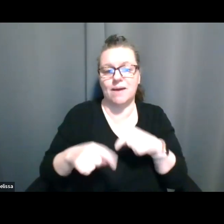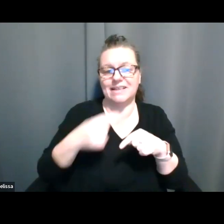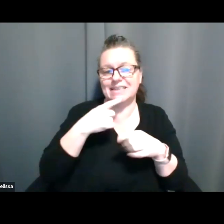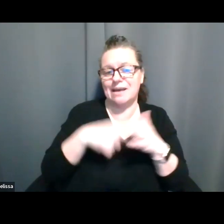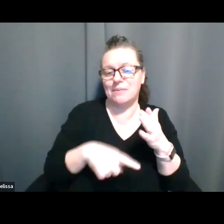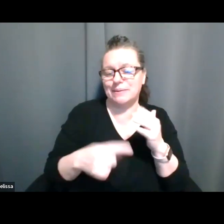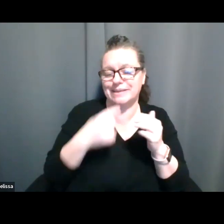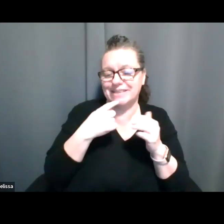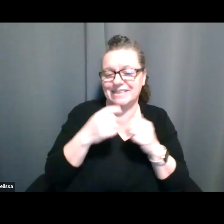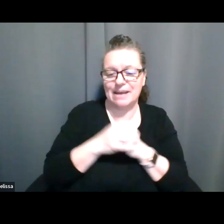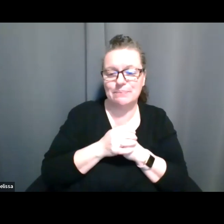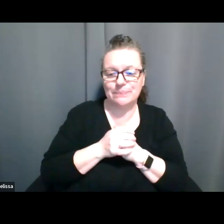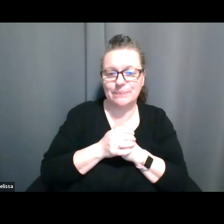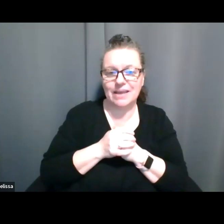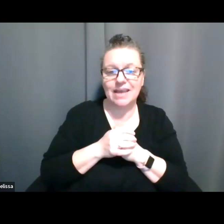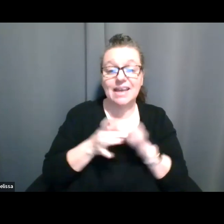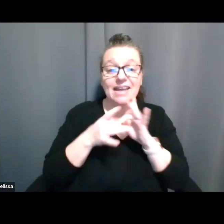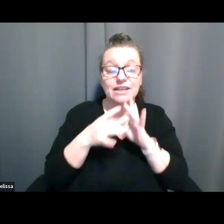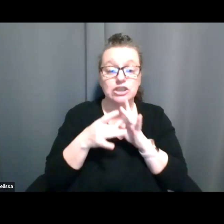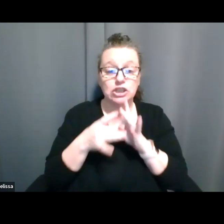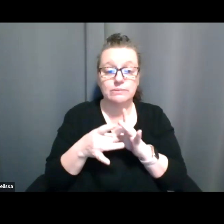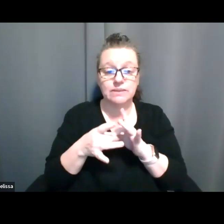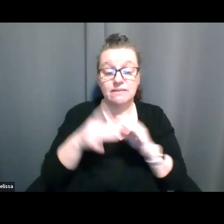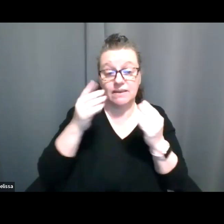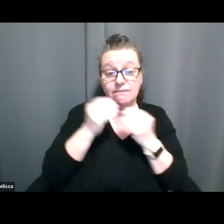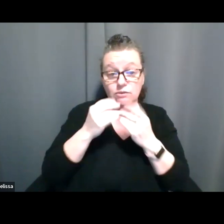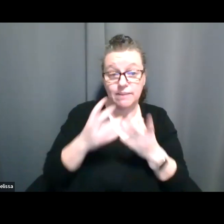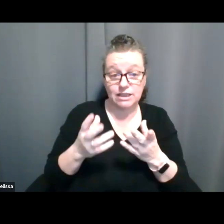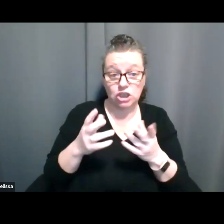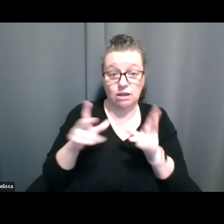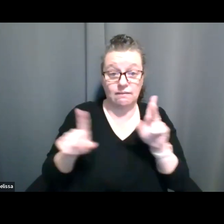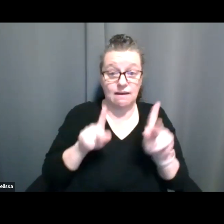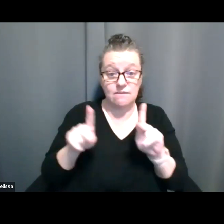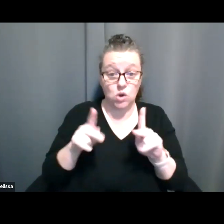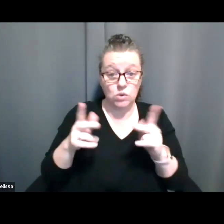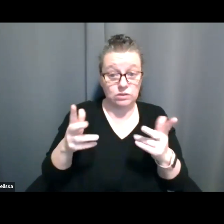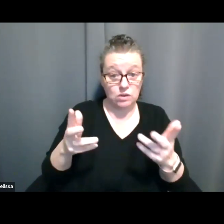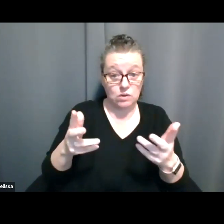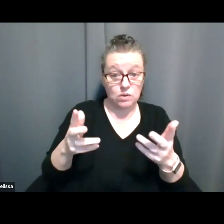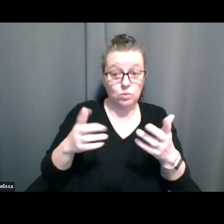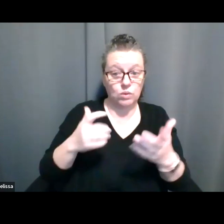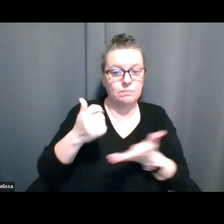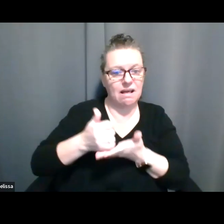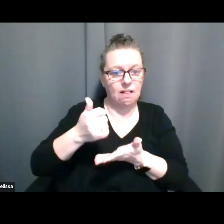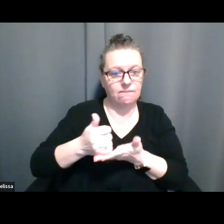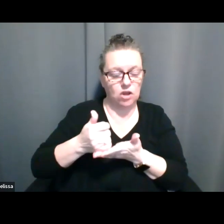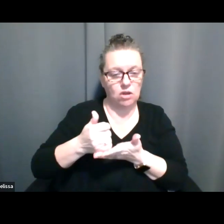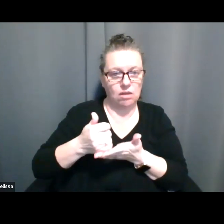say. In terms of information that folks would be helpful